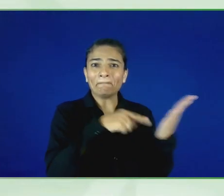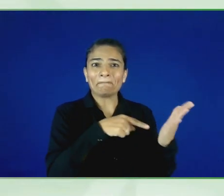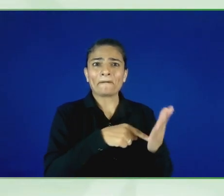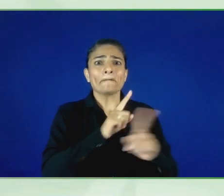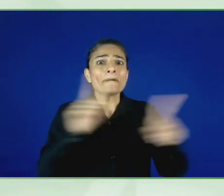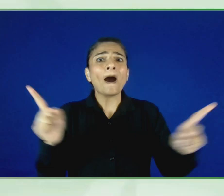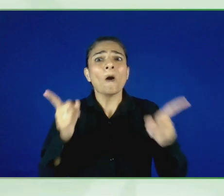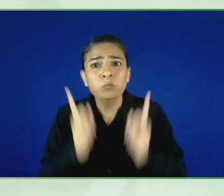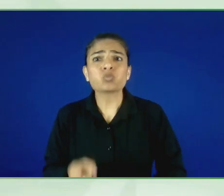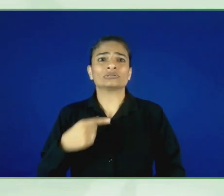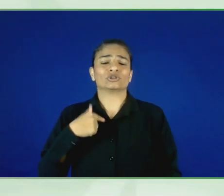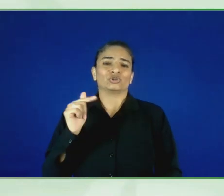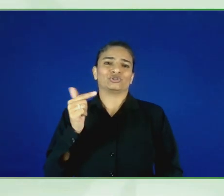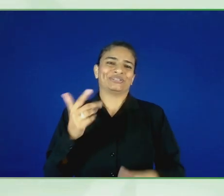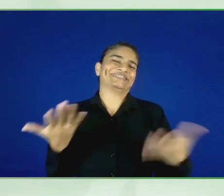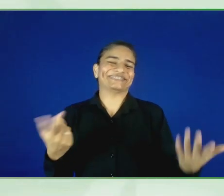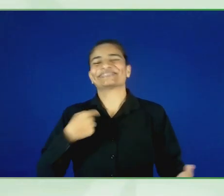memo.